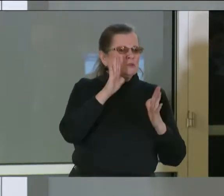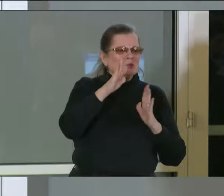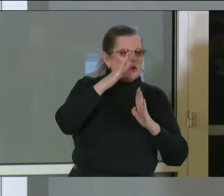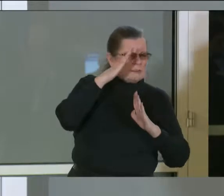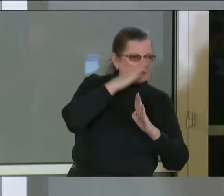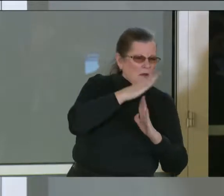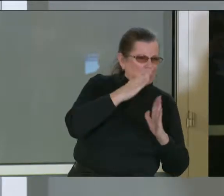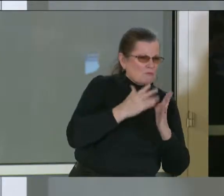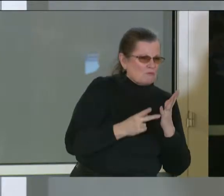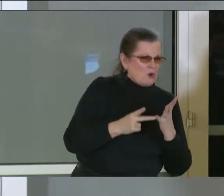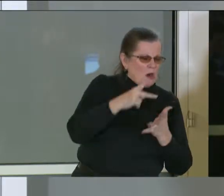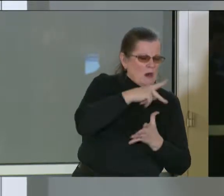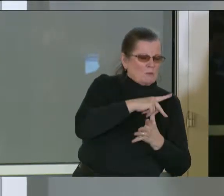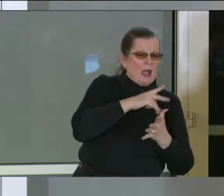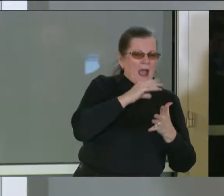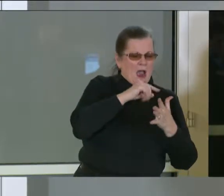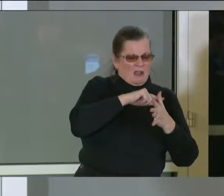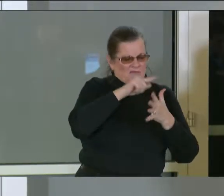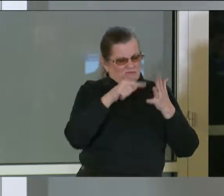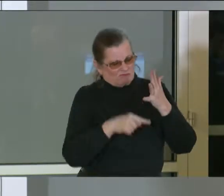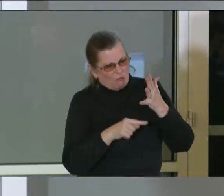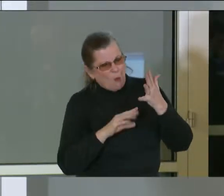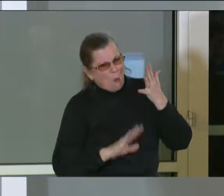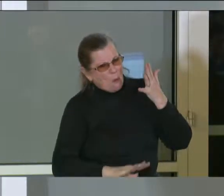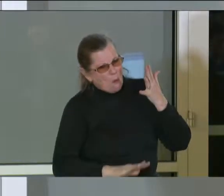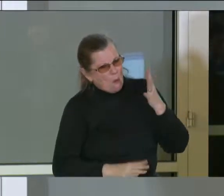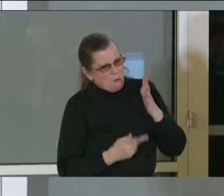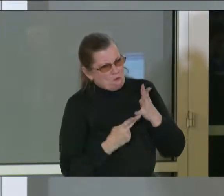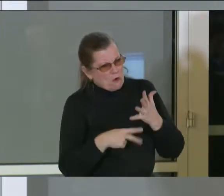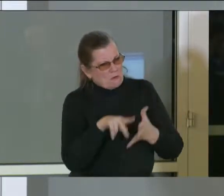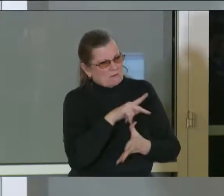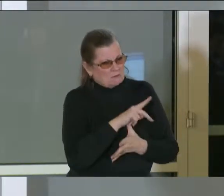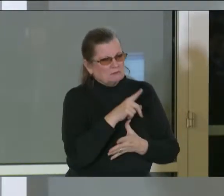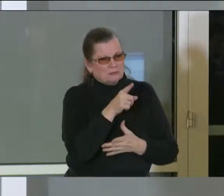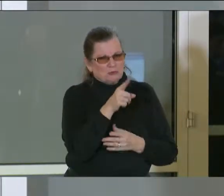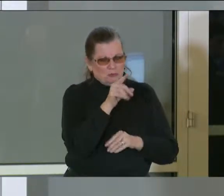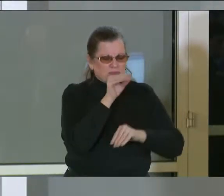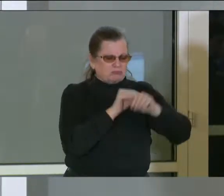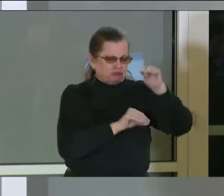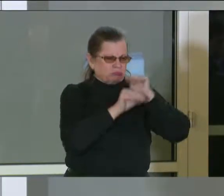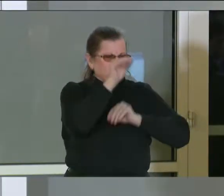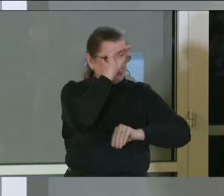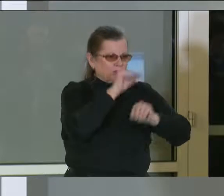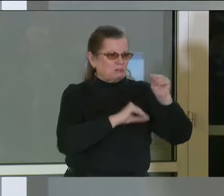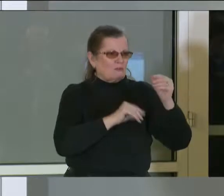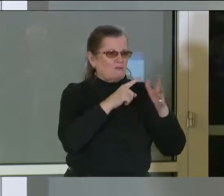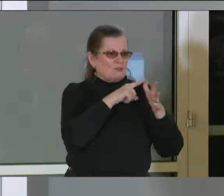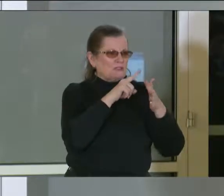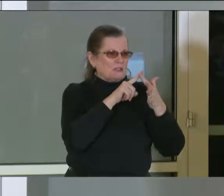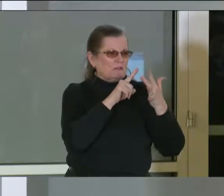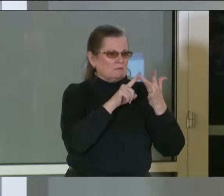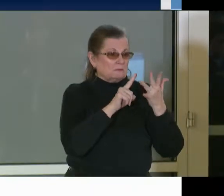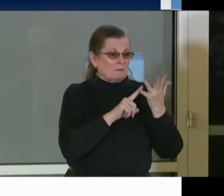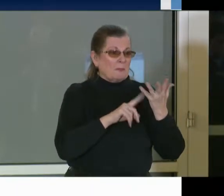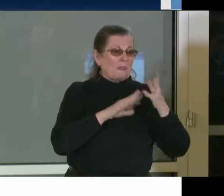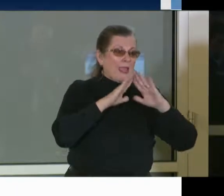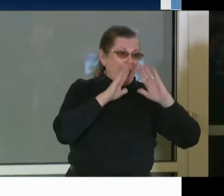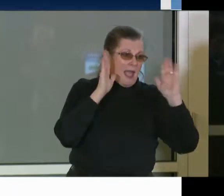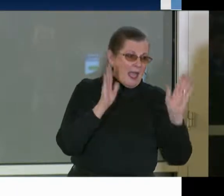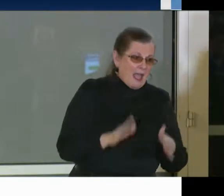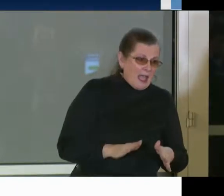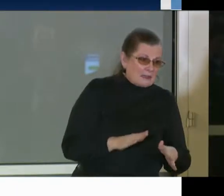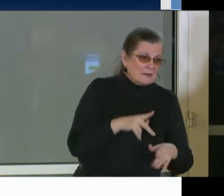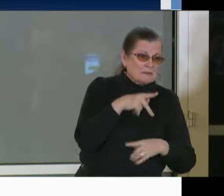is your issue, one of your issues that you're here for, housing, jobs and economic opportunity, education, health and human